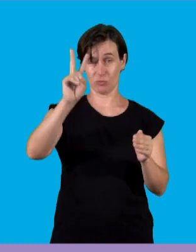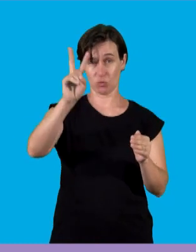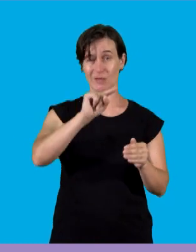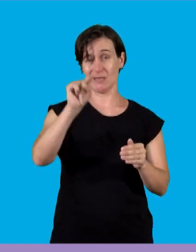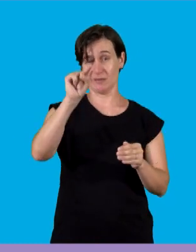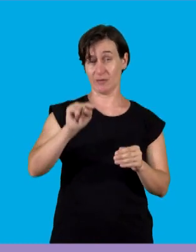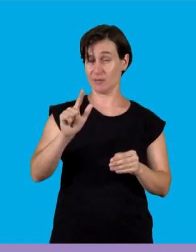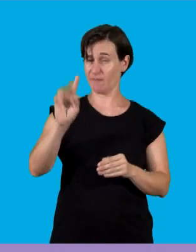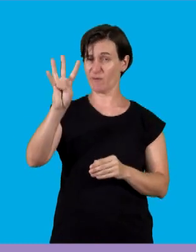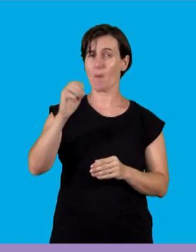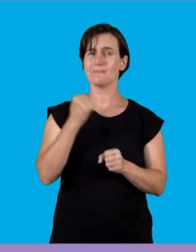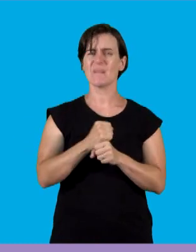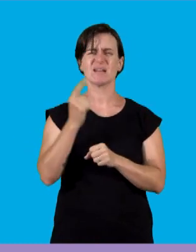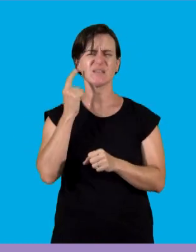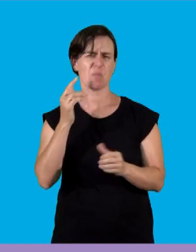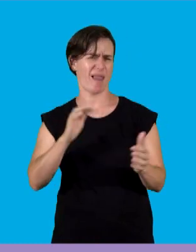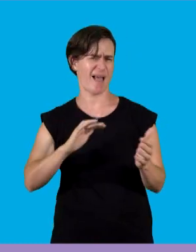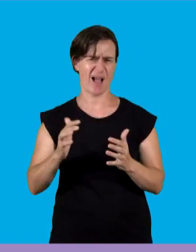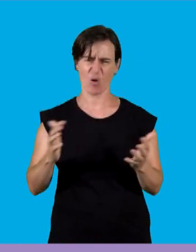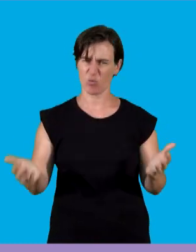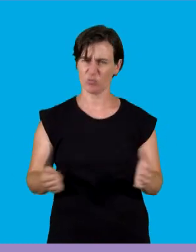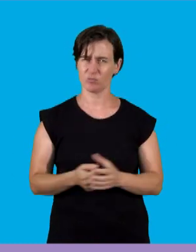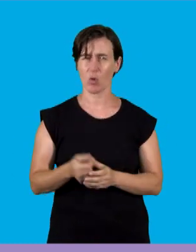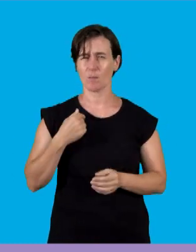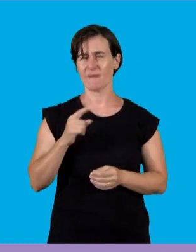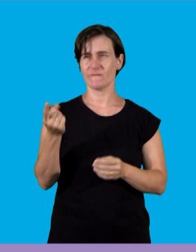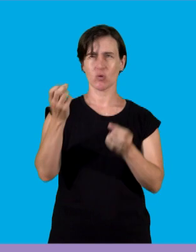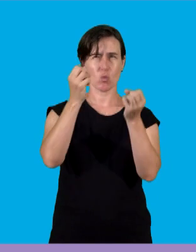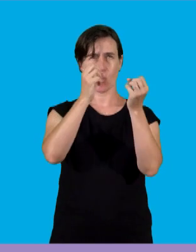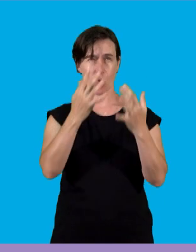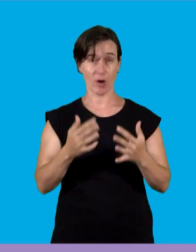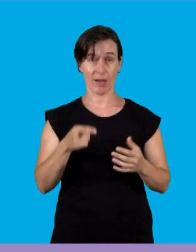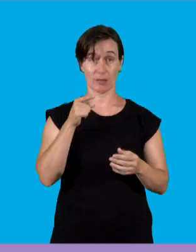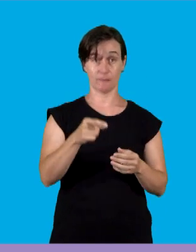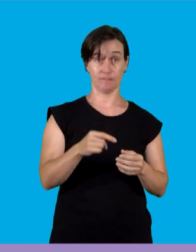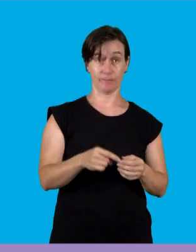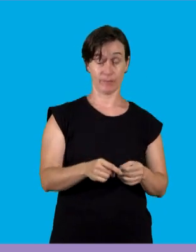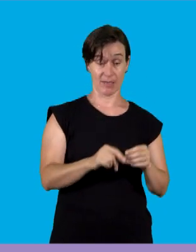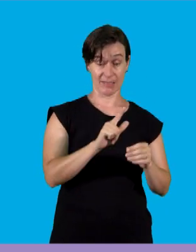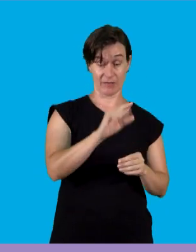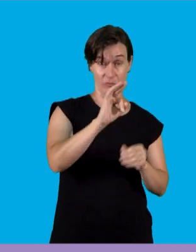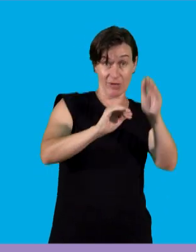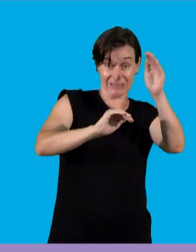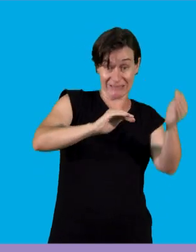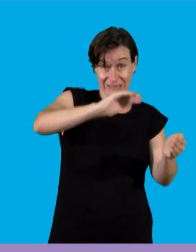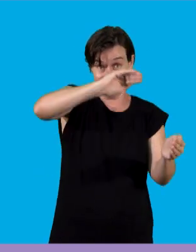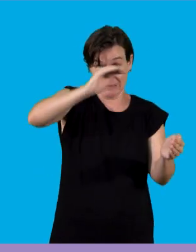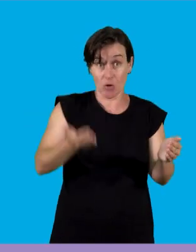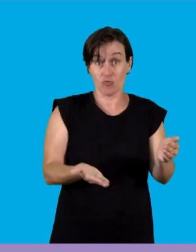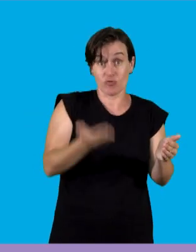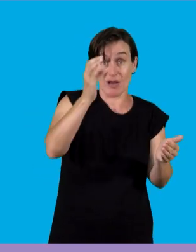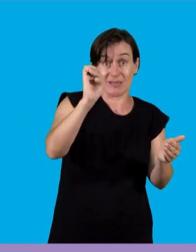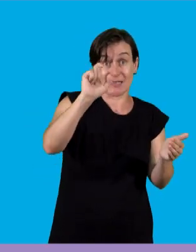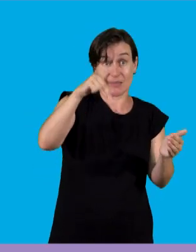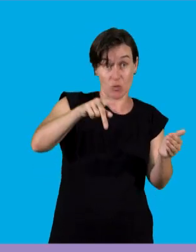going to simplify it? We are going to first work out that power that has been raised to an exponent. So that is going to be our